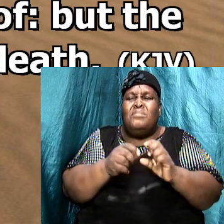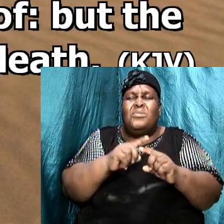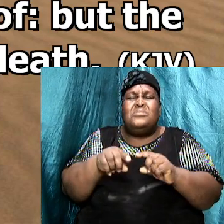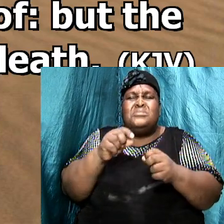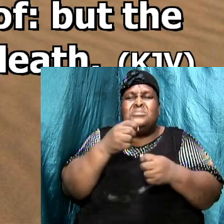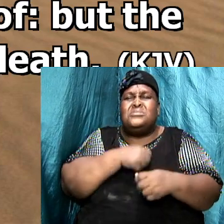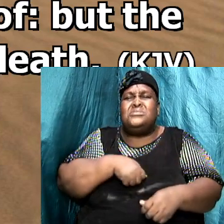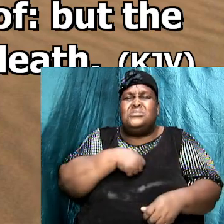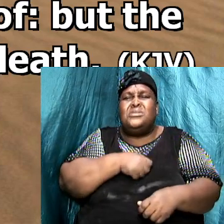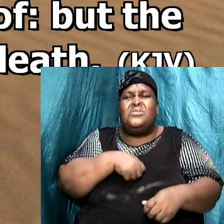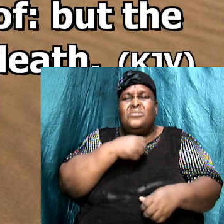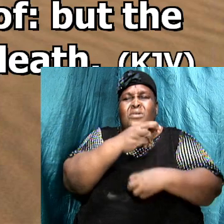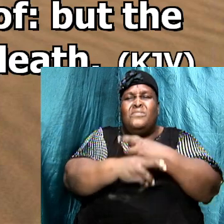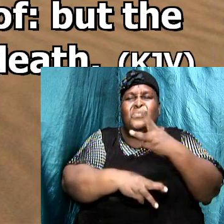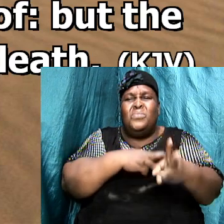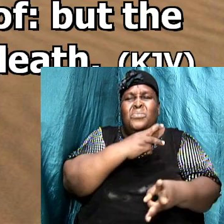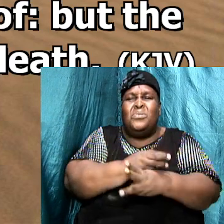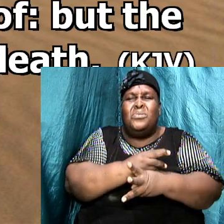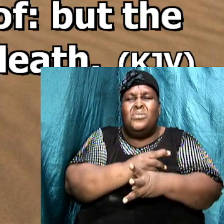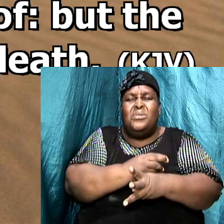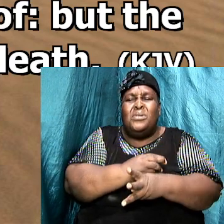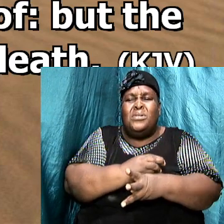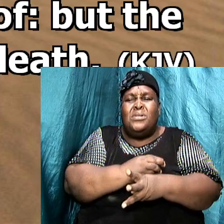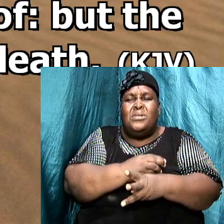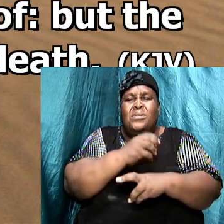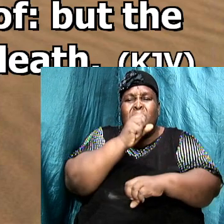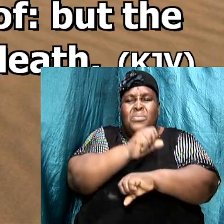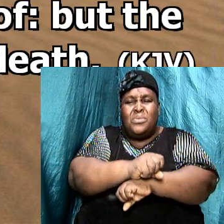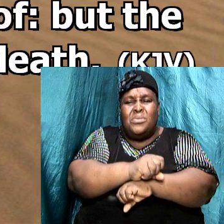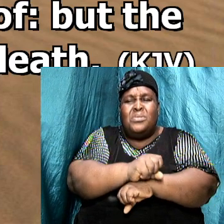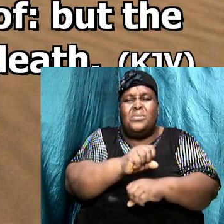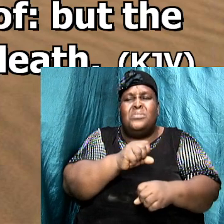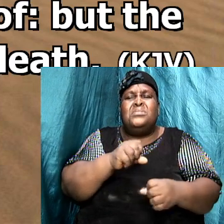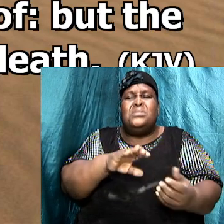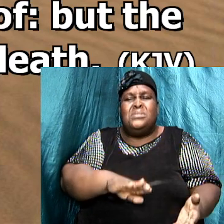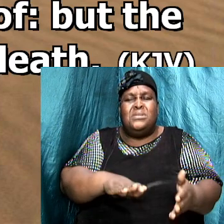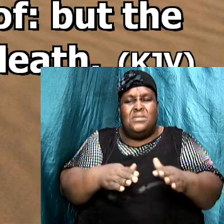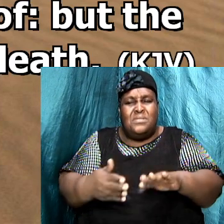world worketh death.